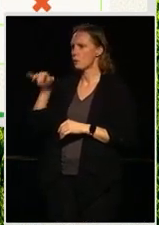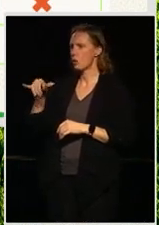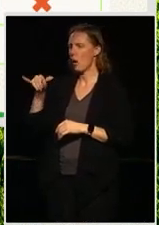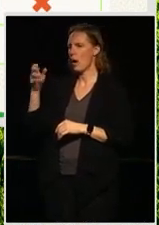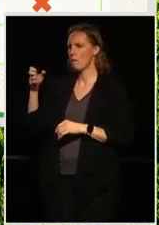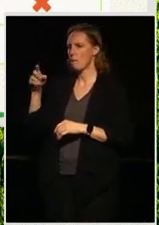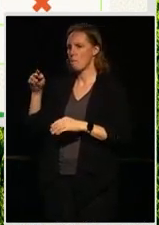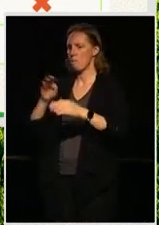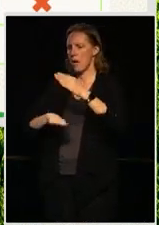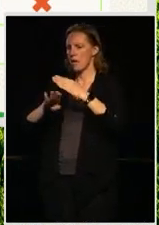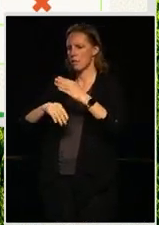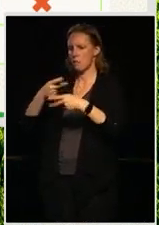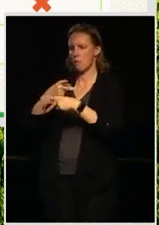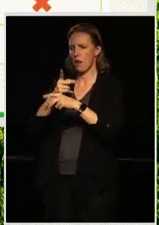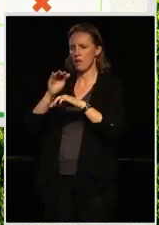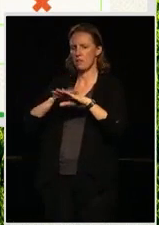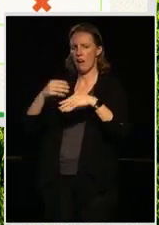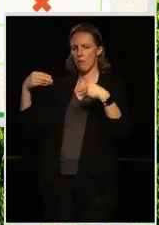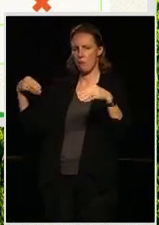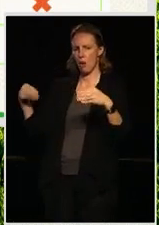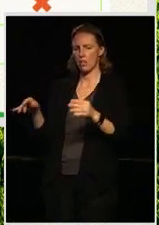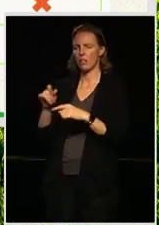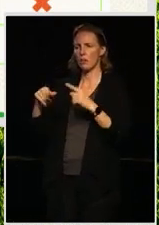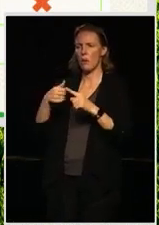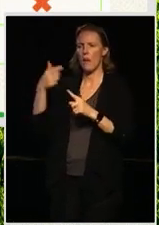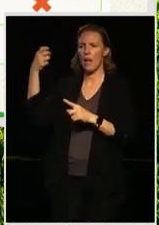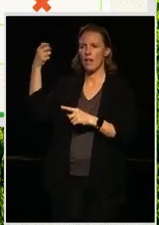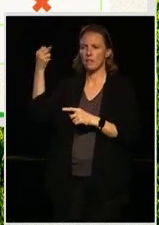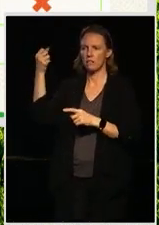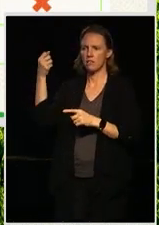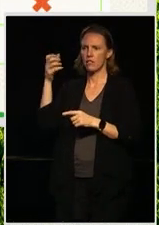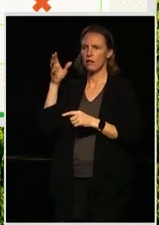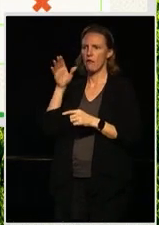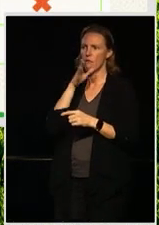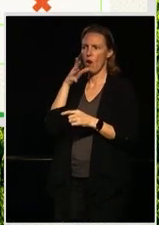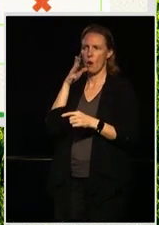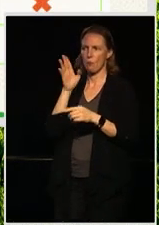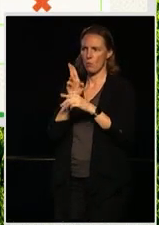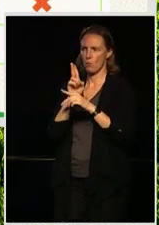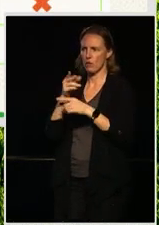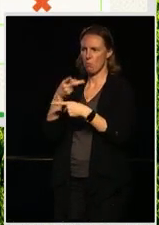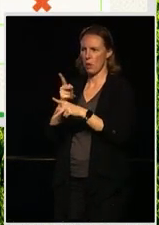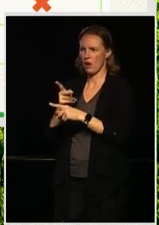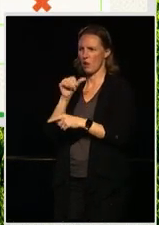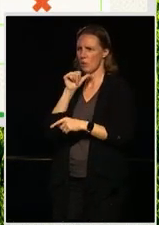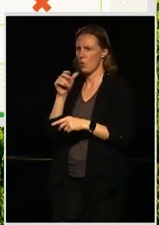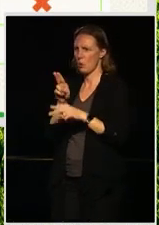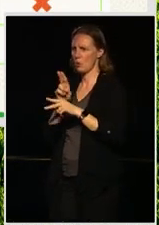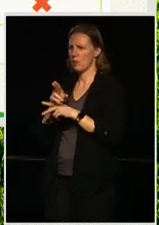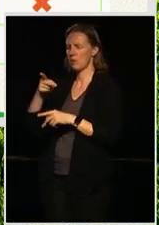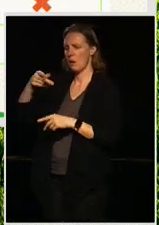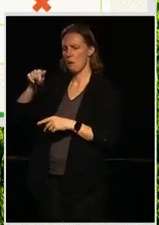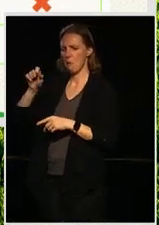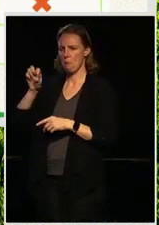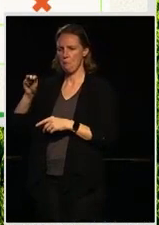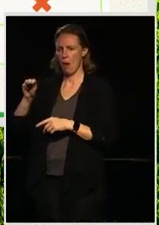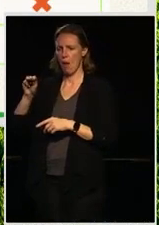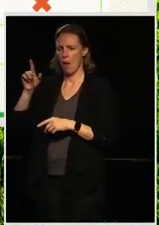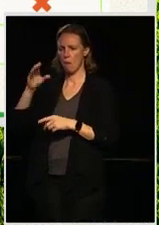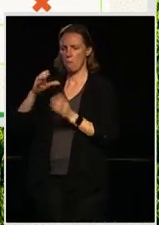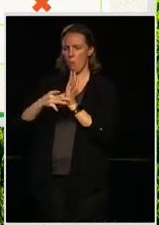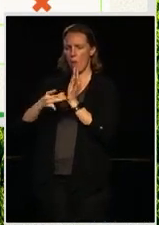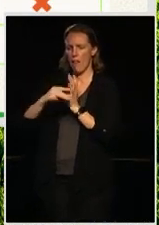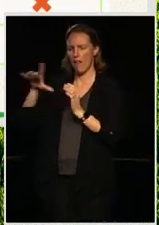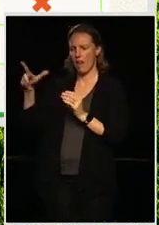the dairy product in the market. When the dairy farm use our product, they don't use palm oil anymore. It removed from